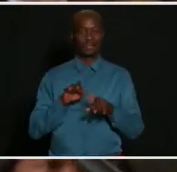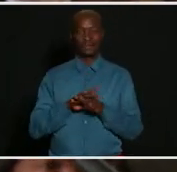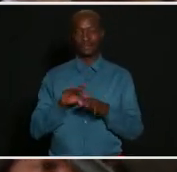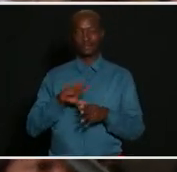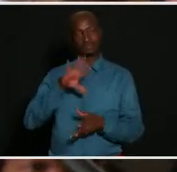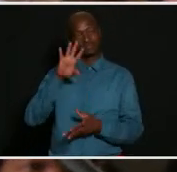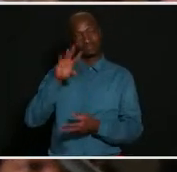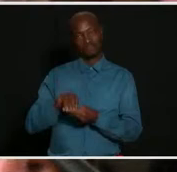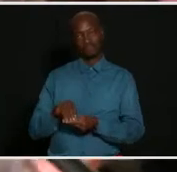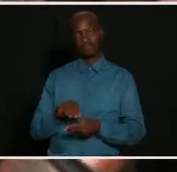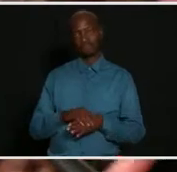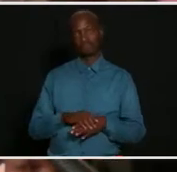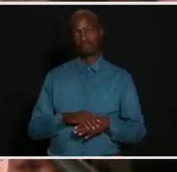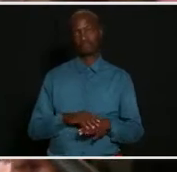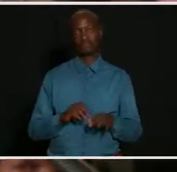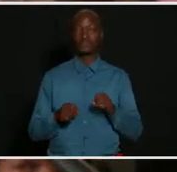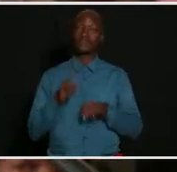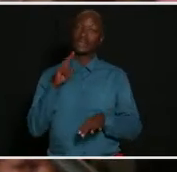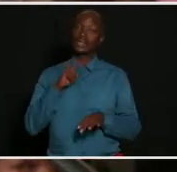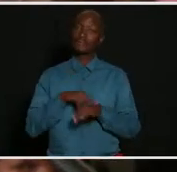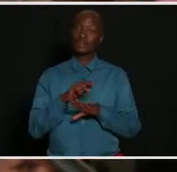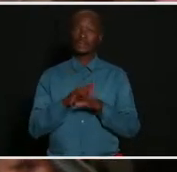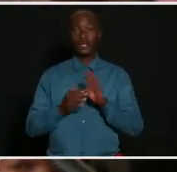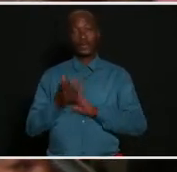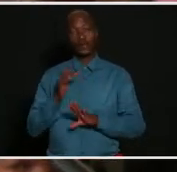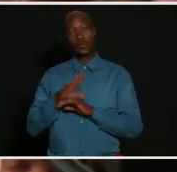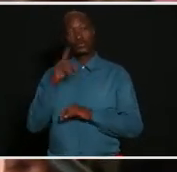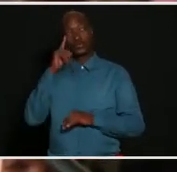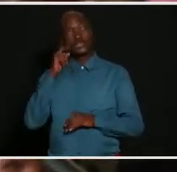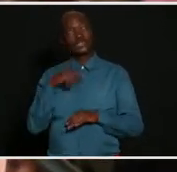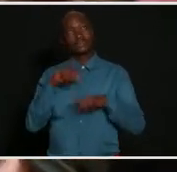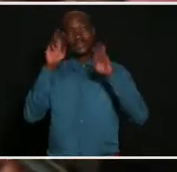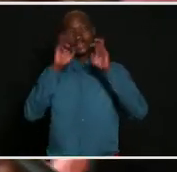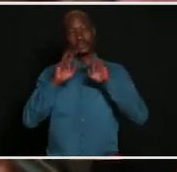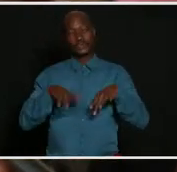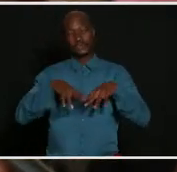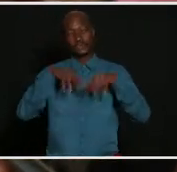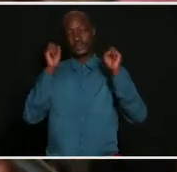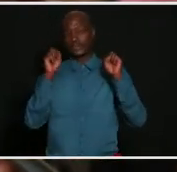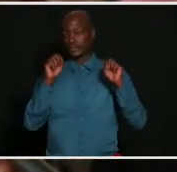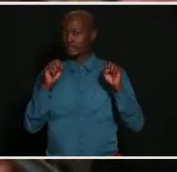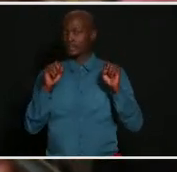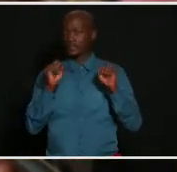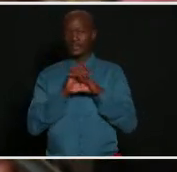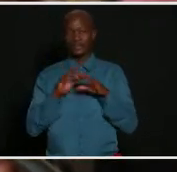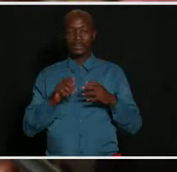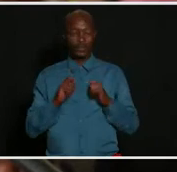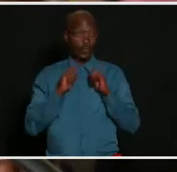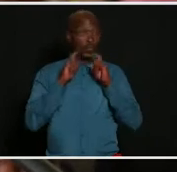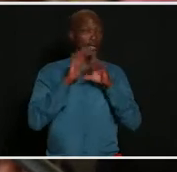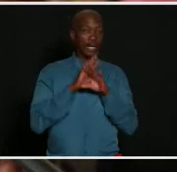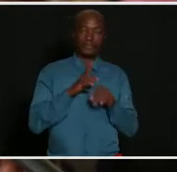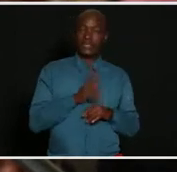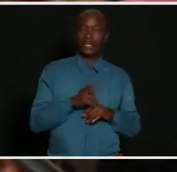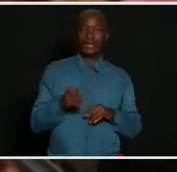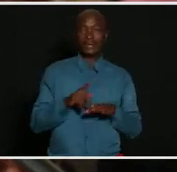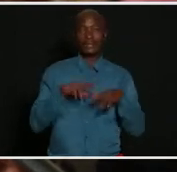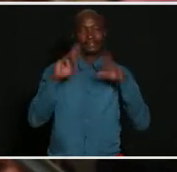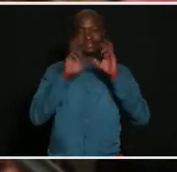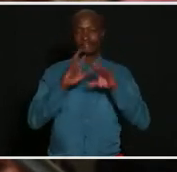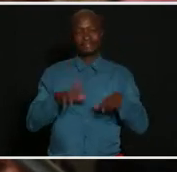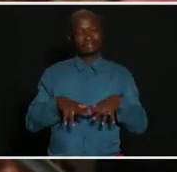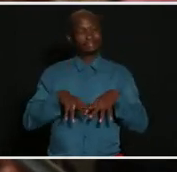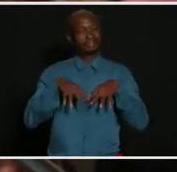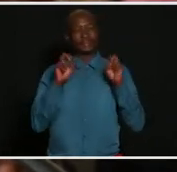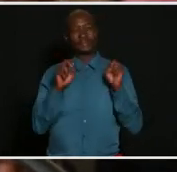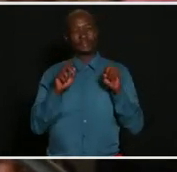entirety sometimes I go to sleep and the power is off we do not have lights I wake up and again it is dark